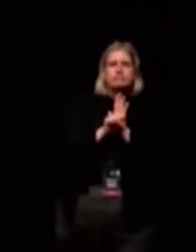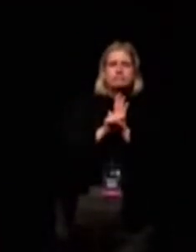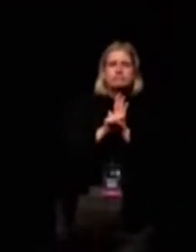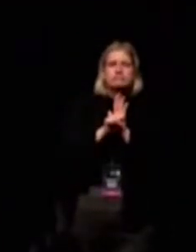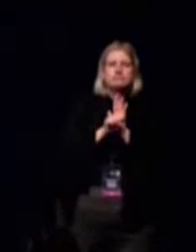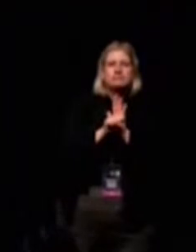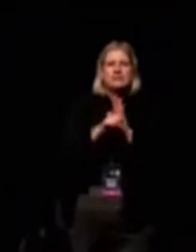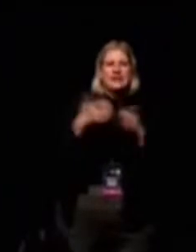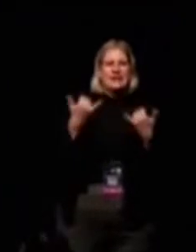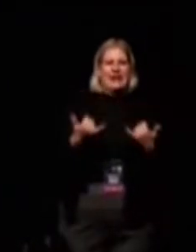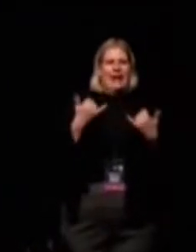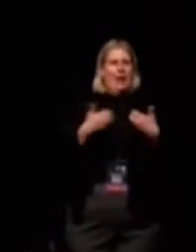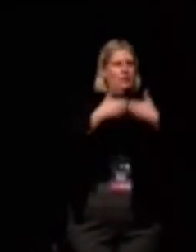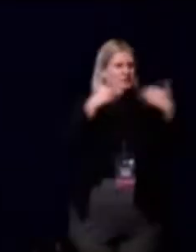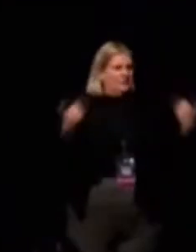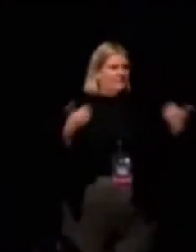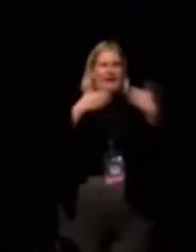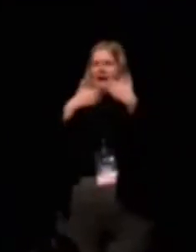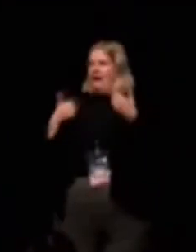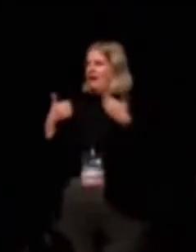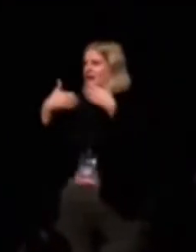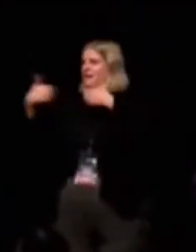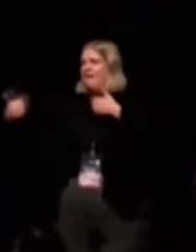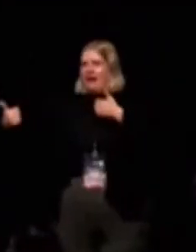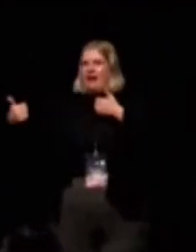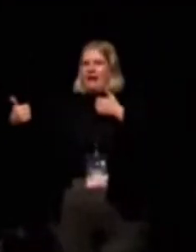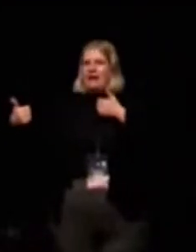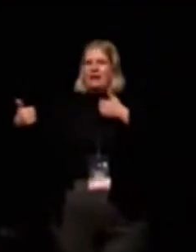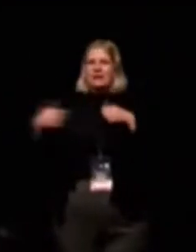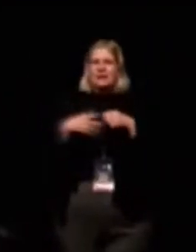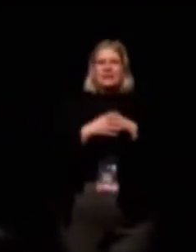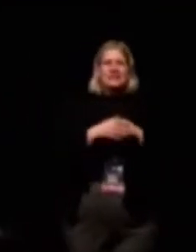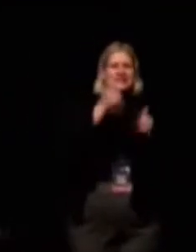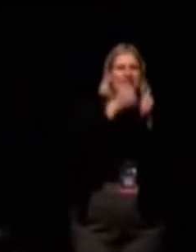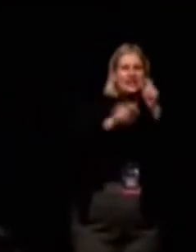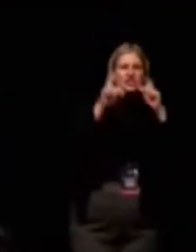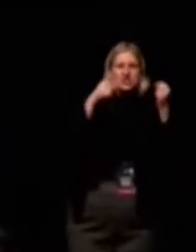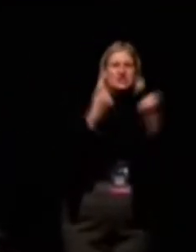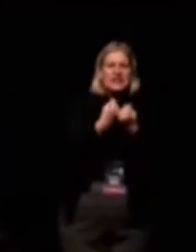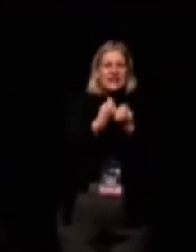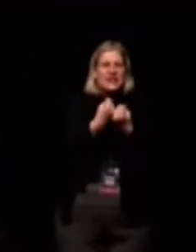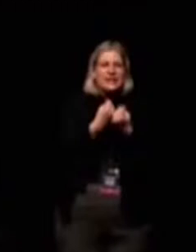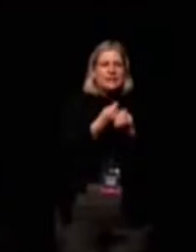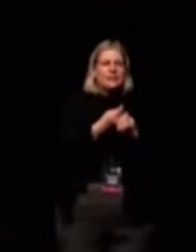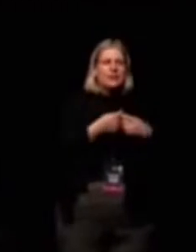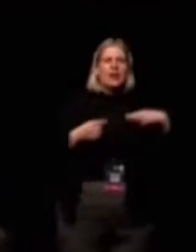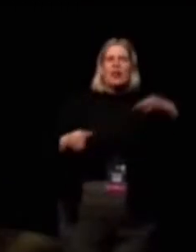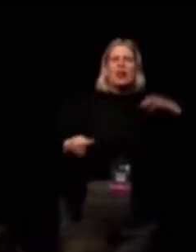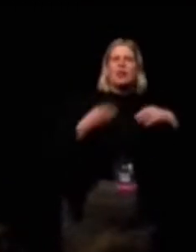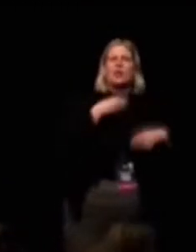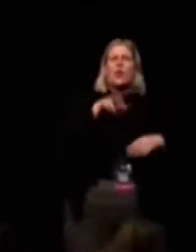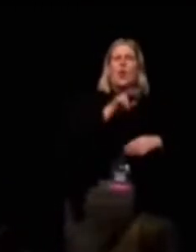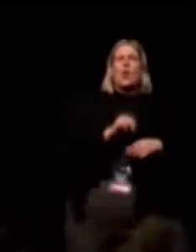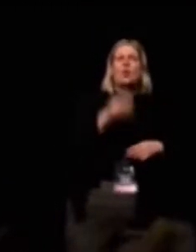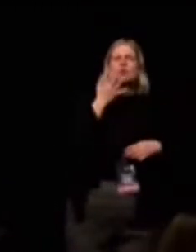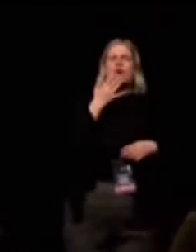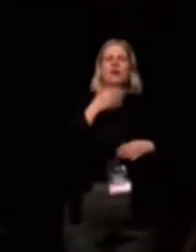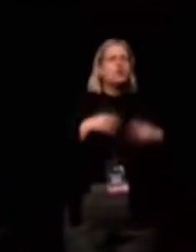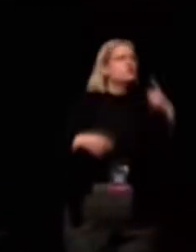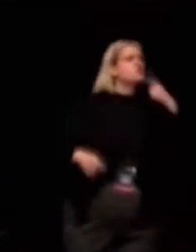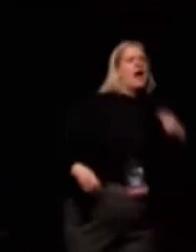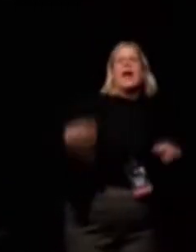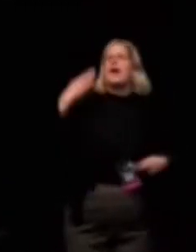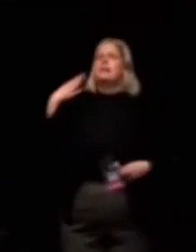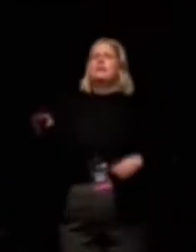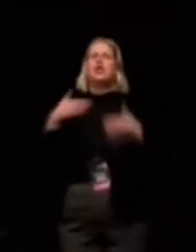so divided. People are deeply retreated into their partisan corners, each team wearing their own colors, red and blue, sitting